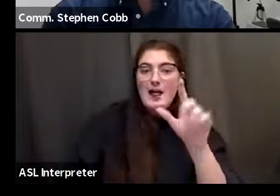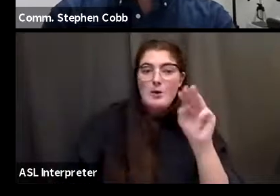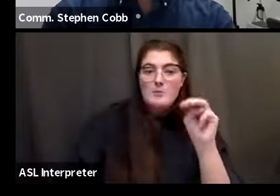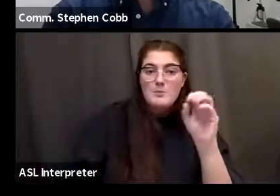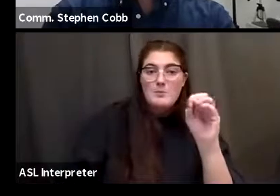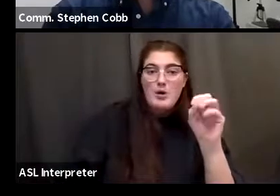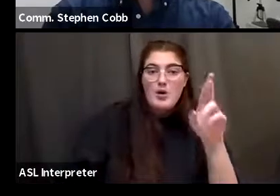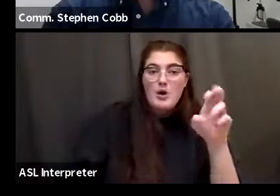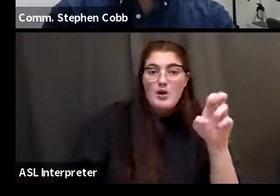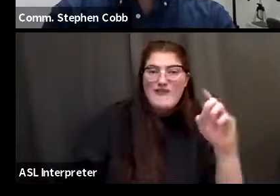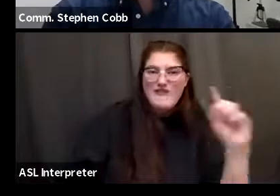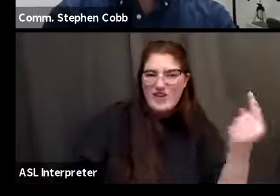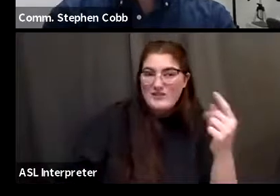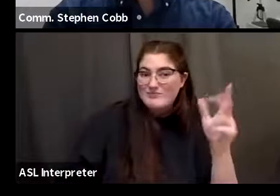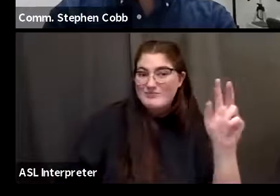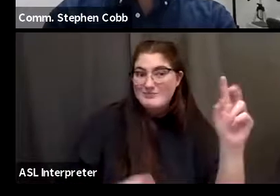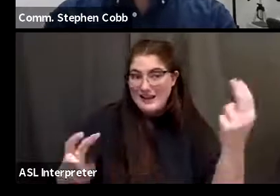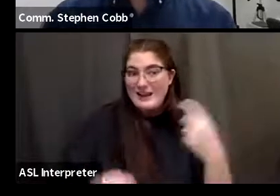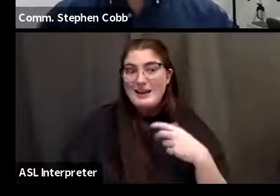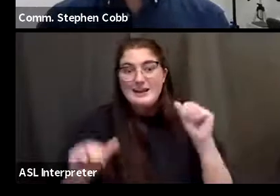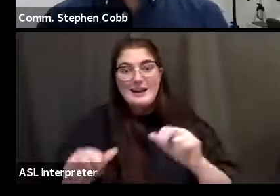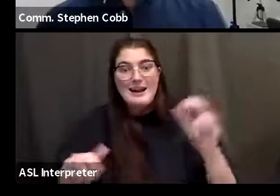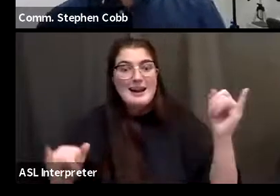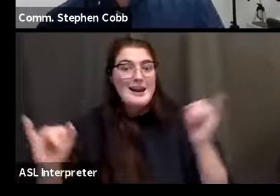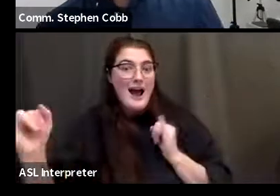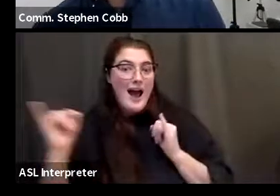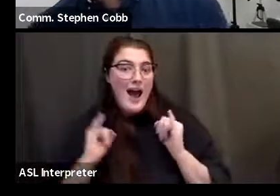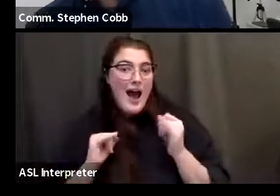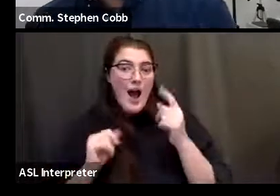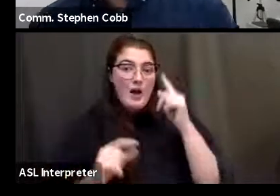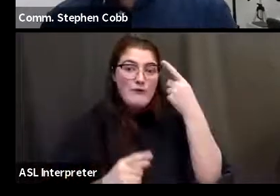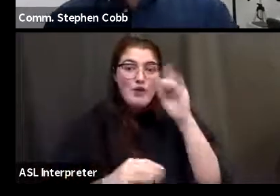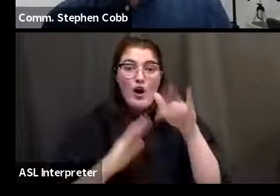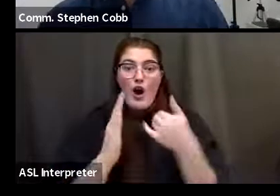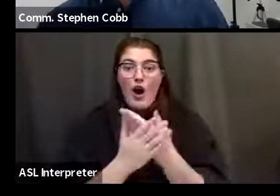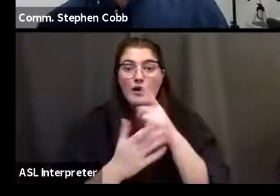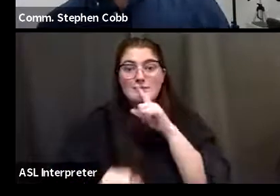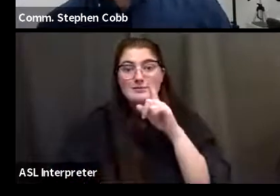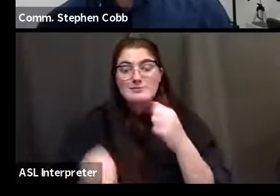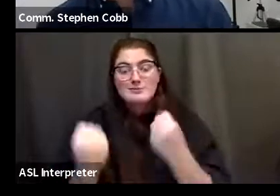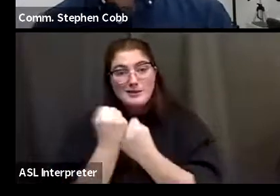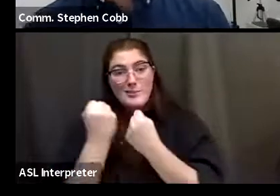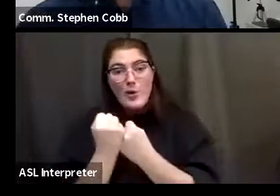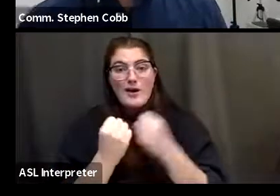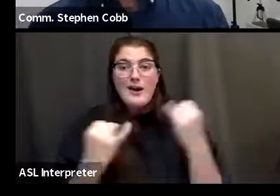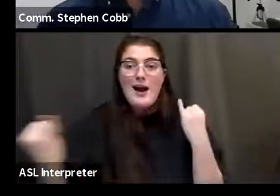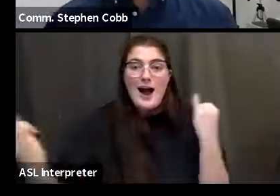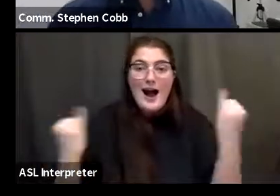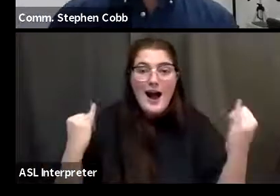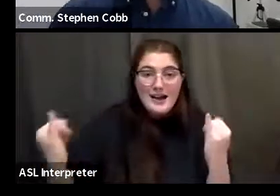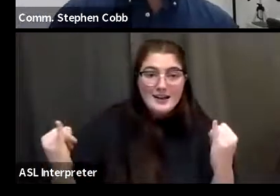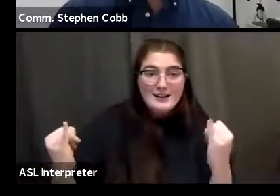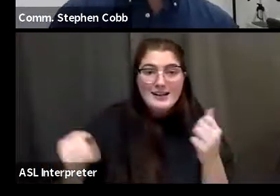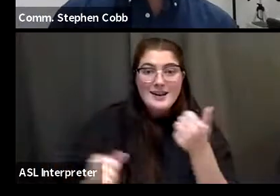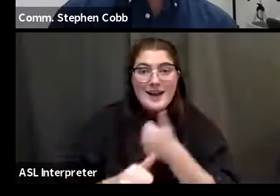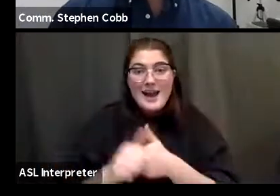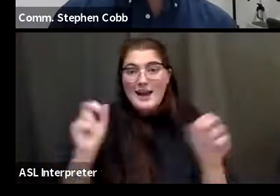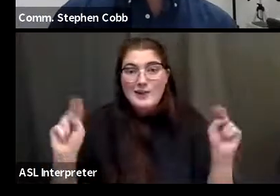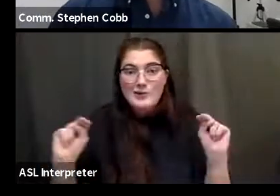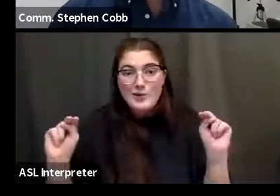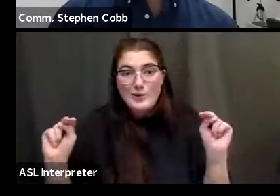first. Can I get an aye from all commissioners in support? Aye. Aye. Any